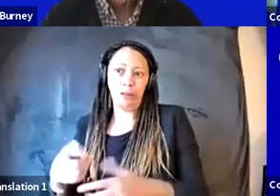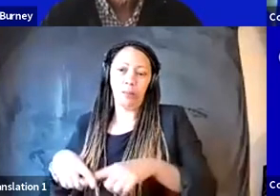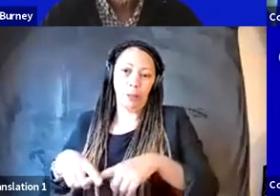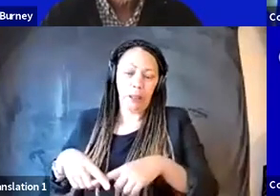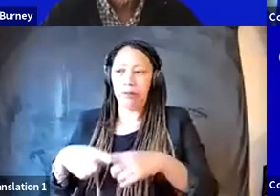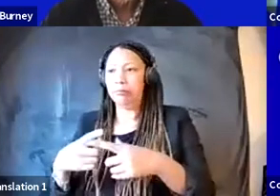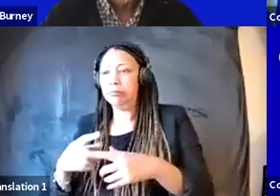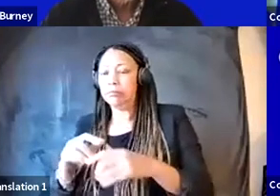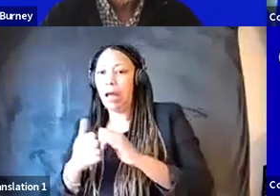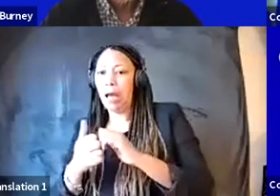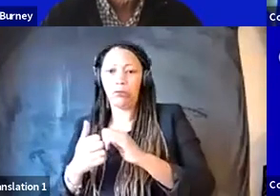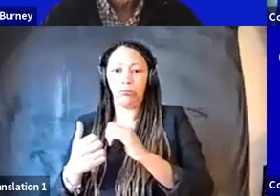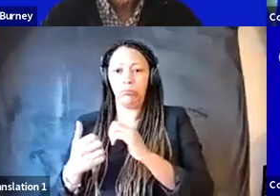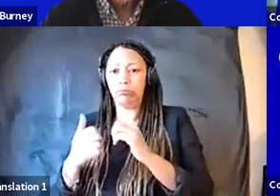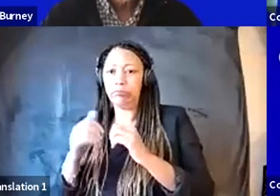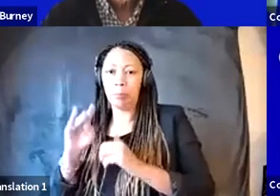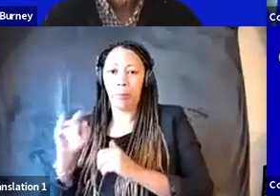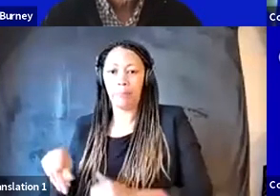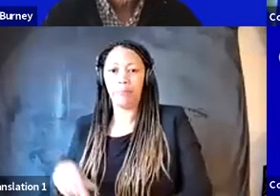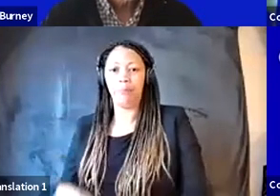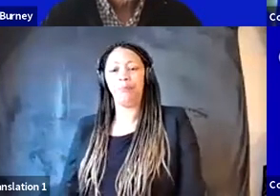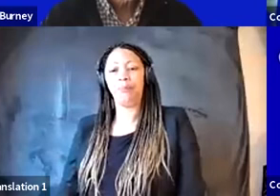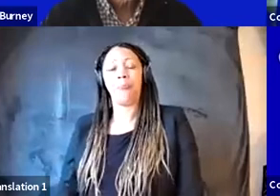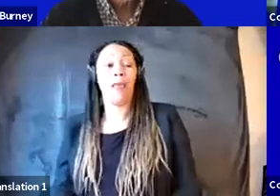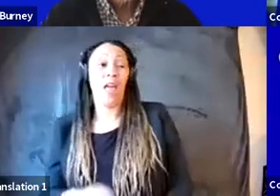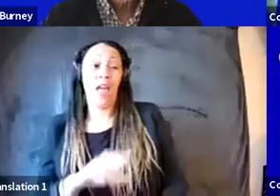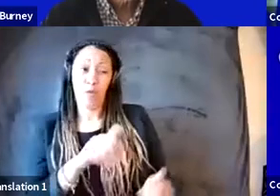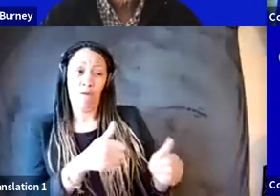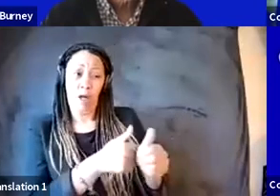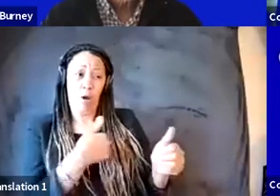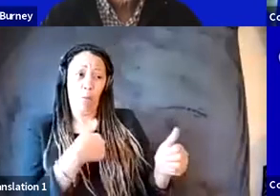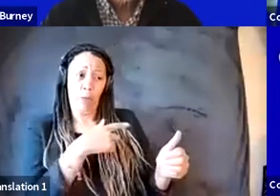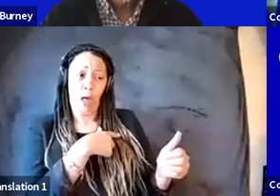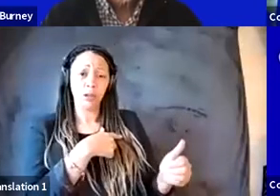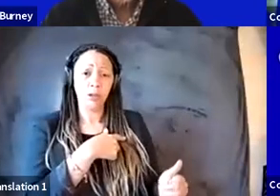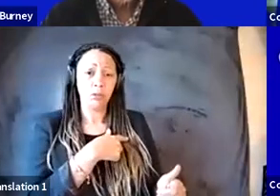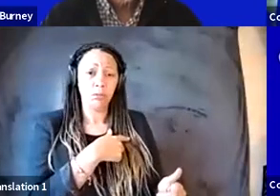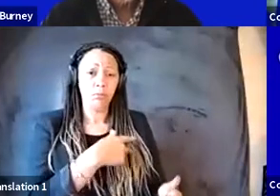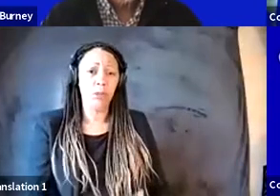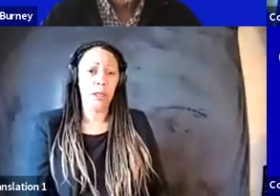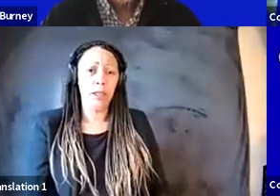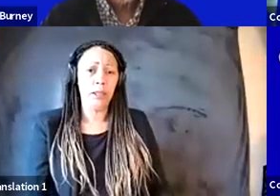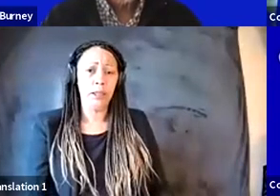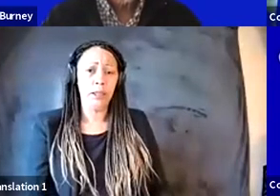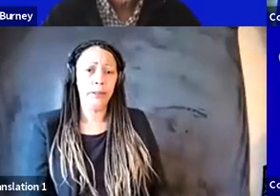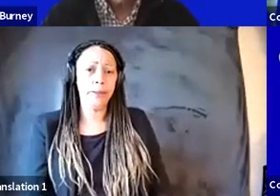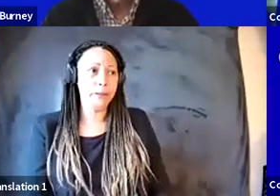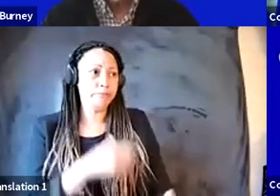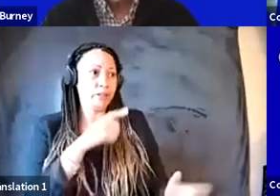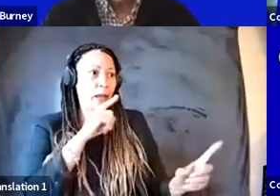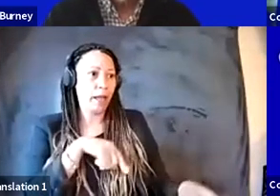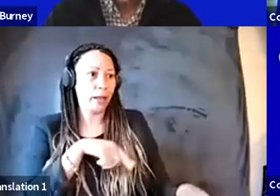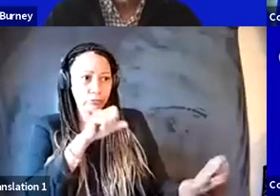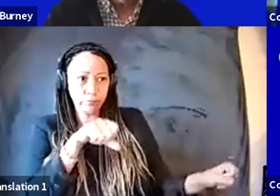depending on how it's mapped. If you could follow up with us and get us a rendering, if possible, with